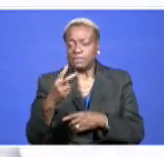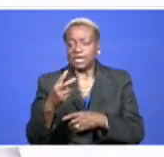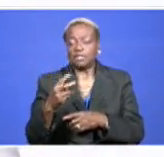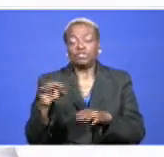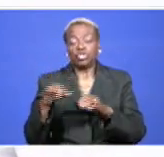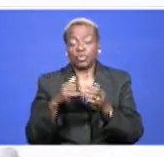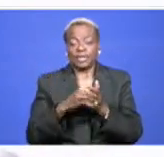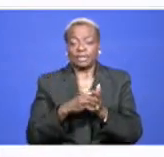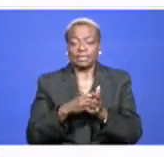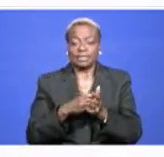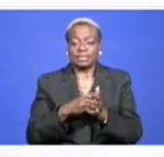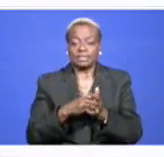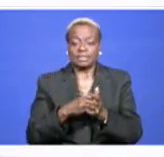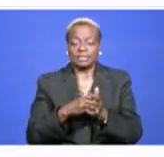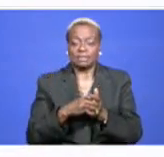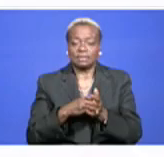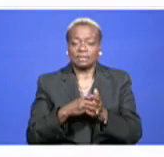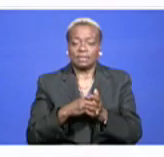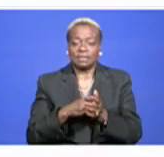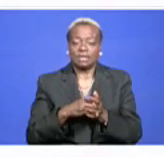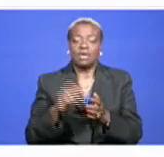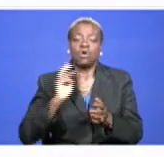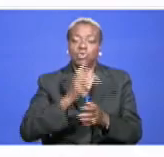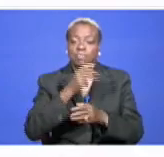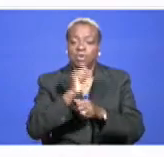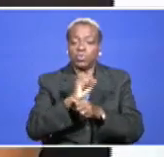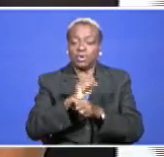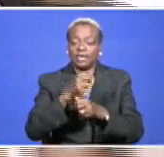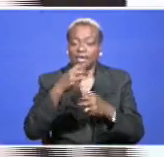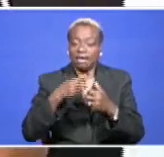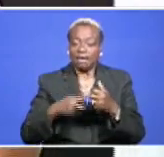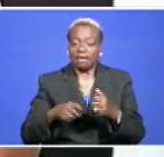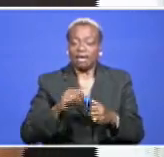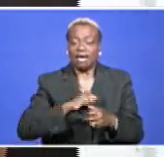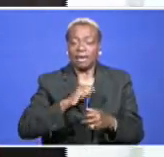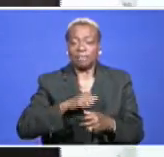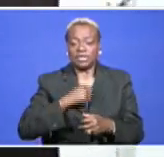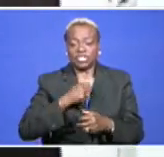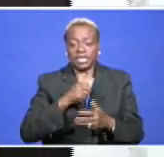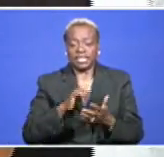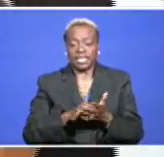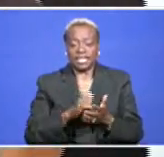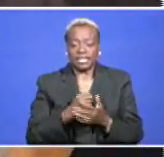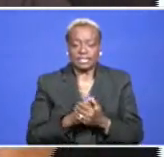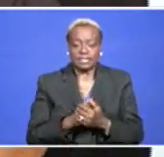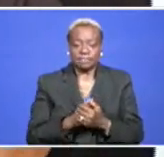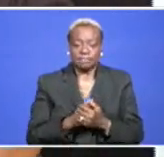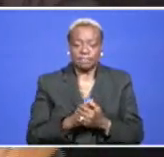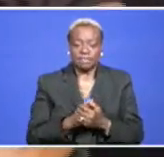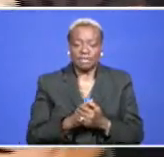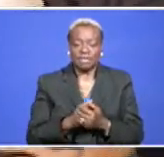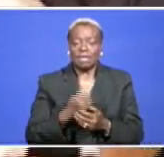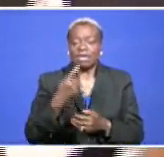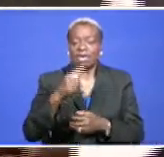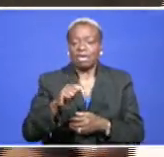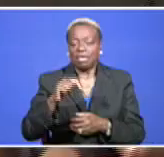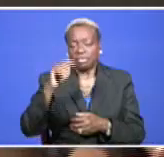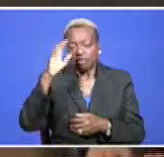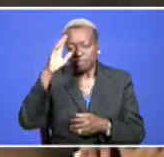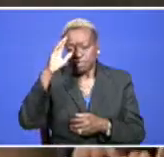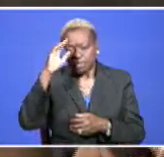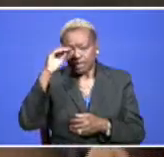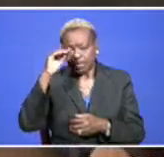that. You know, it just shows me that they're listening, they're working hard, and I appreciate that, man. It was a very tough game. The guys wasn't listening to assignment,